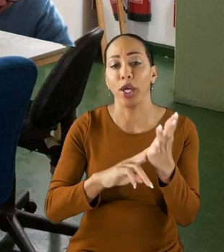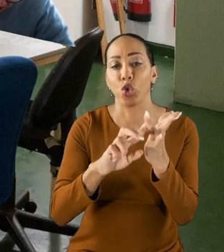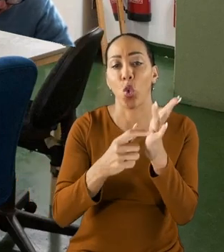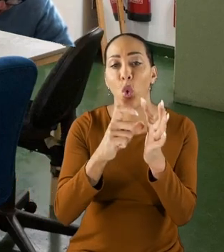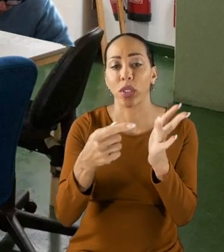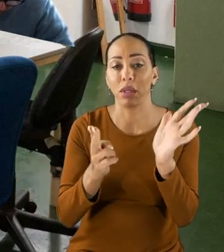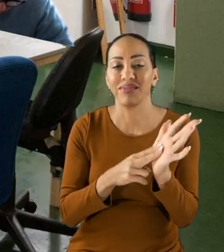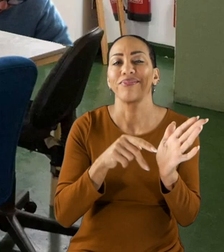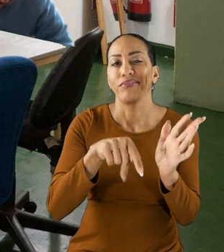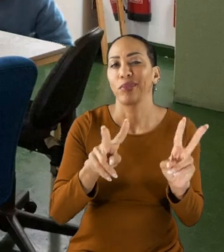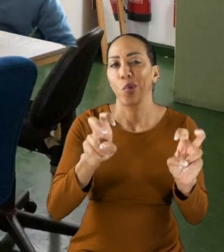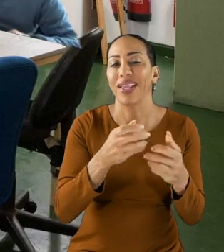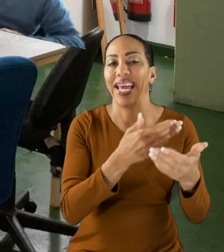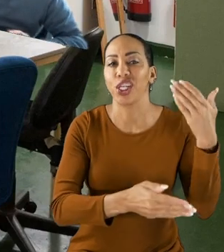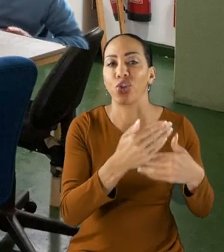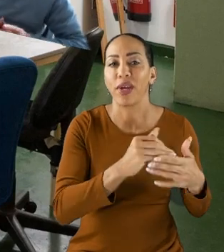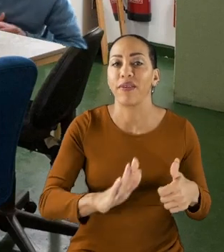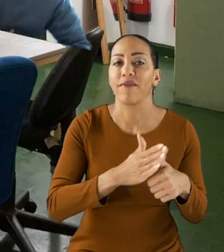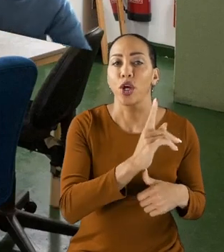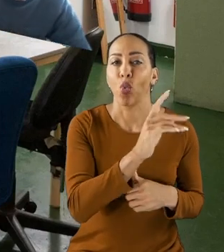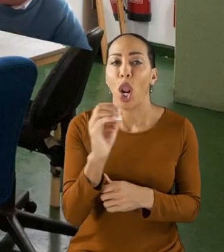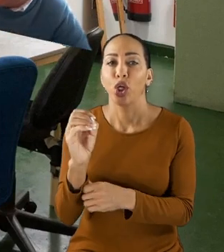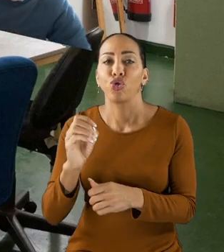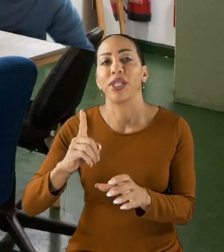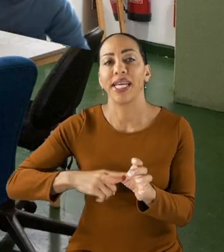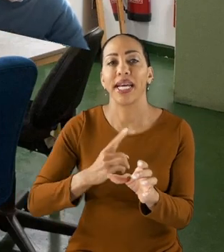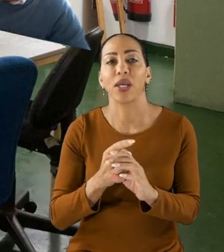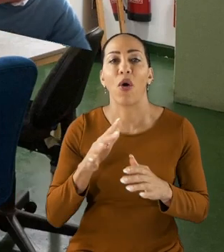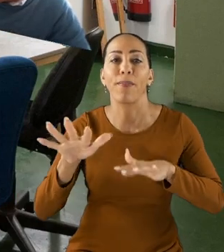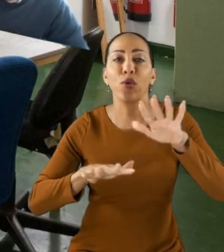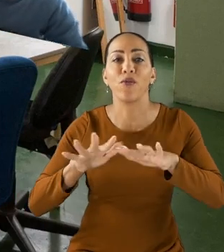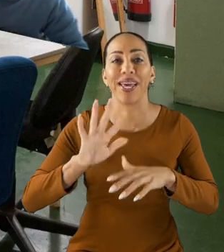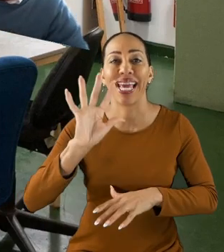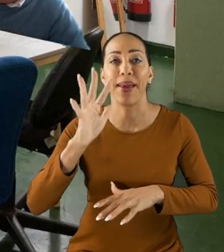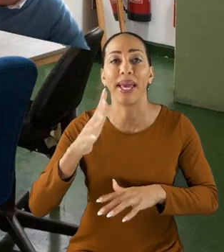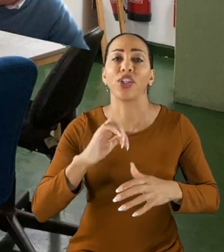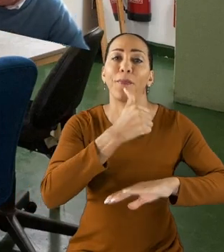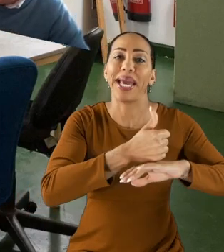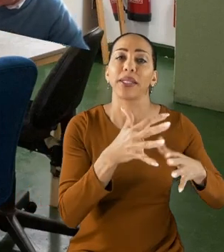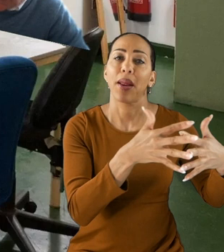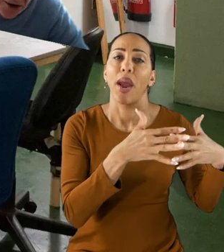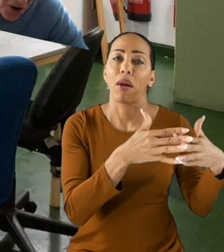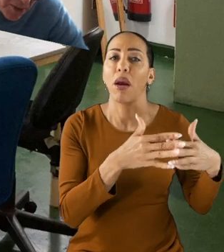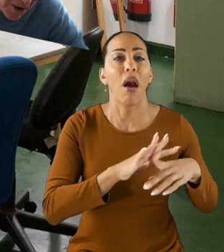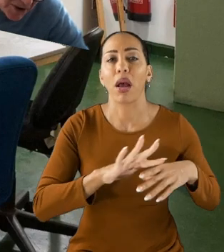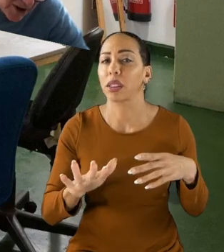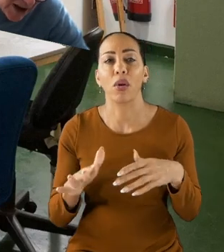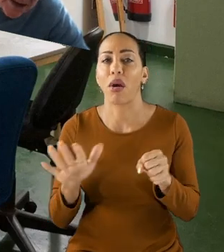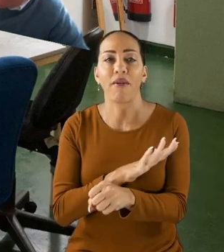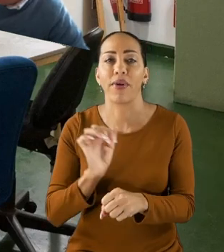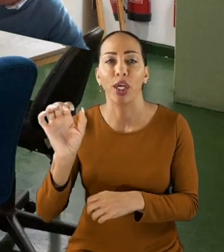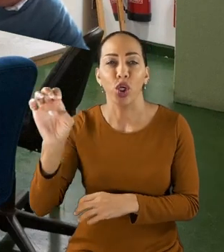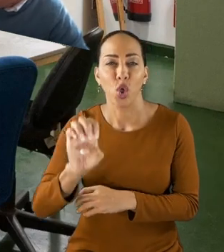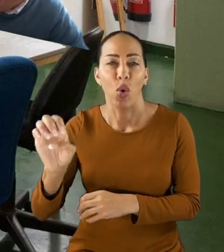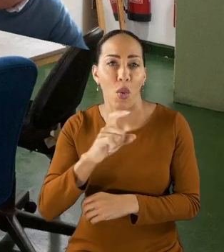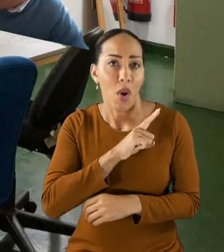which is the history of the first 100 years of moving image in America. It doesn't extend to Europe, but as